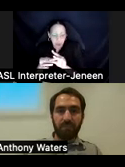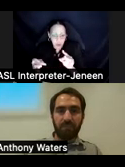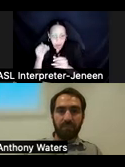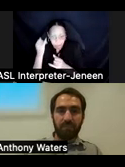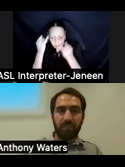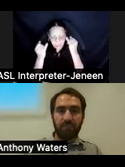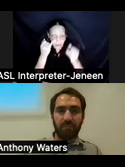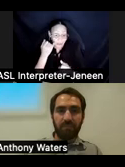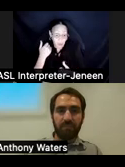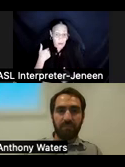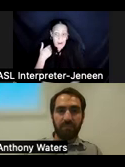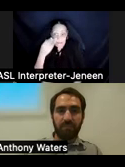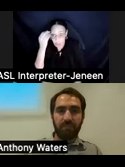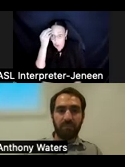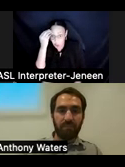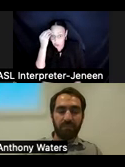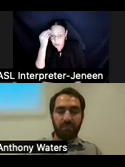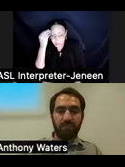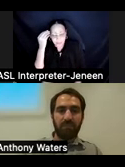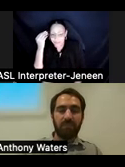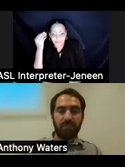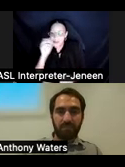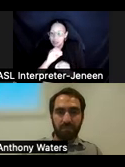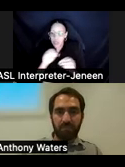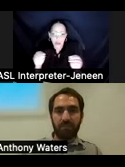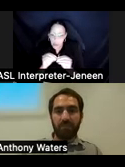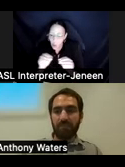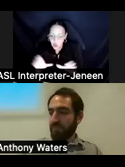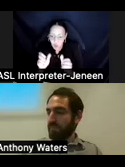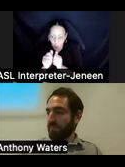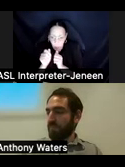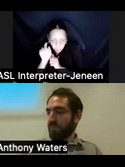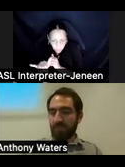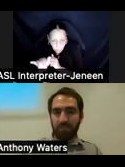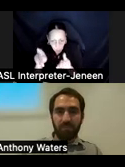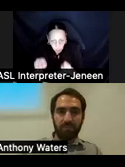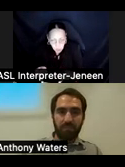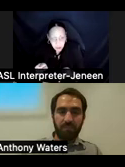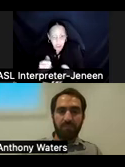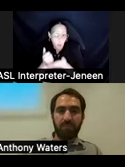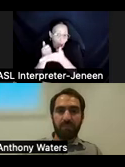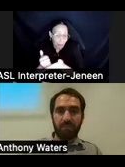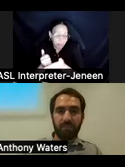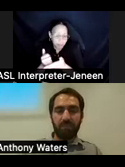that if you have these thoughts, you're too far gone. There's nothing to do that will help. Someone said